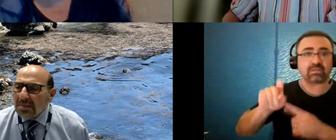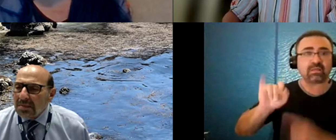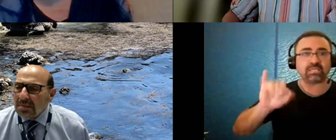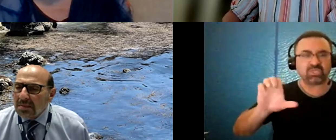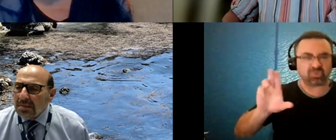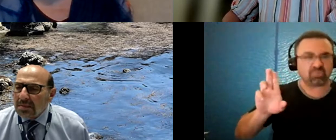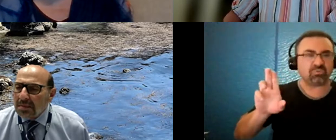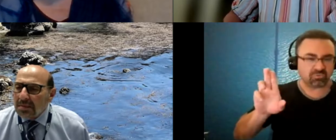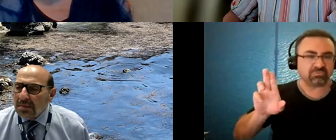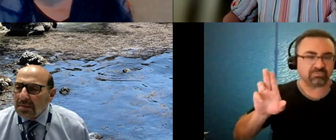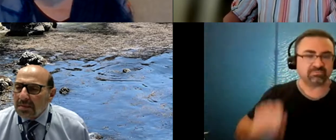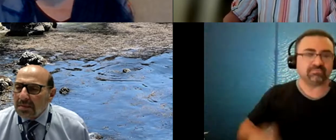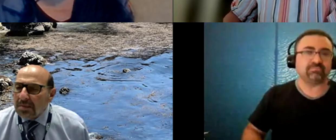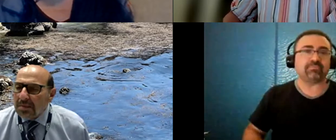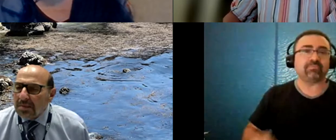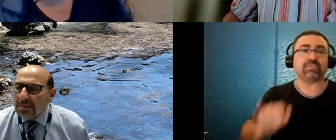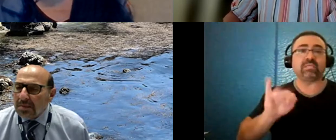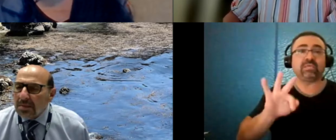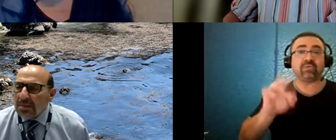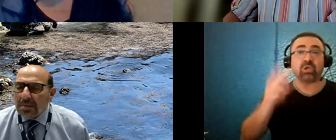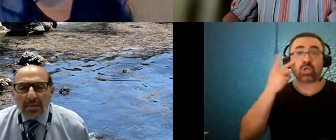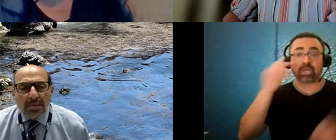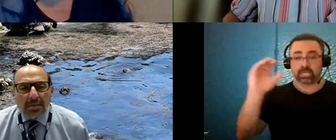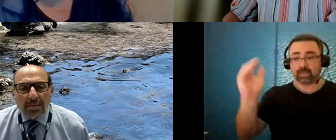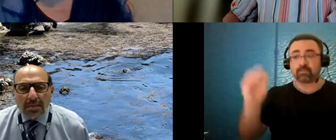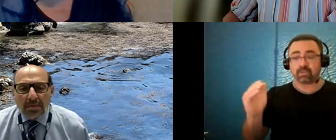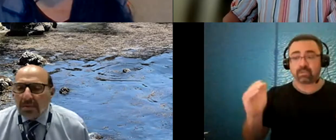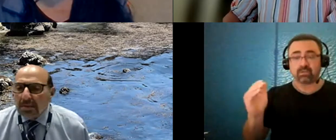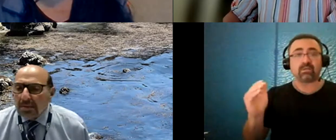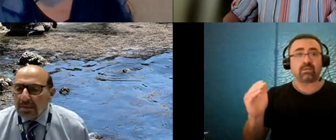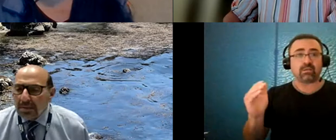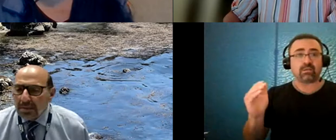unit. If you look and compare with our previous